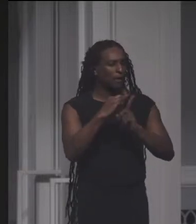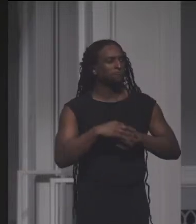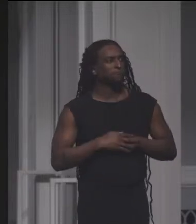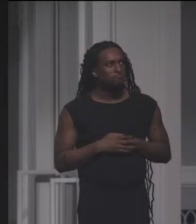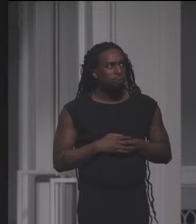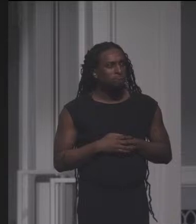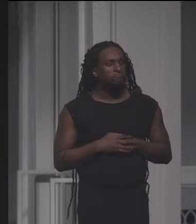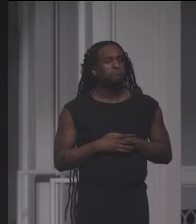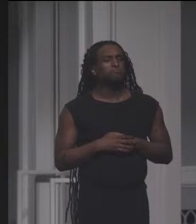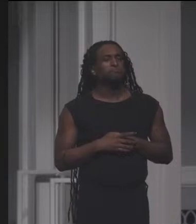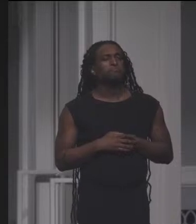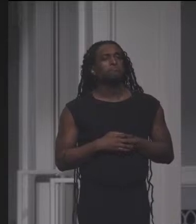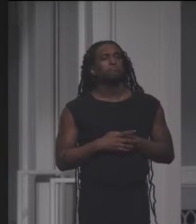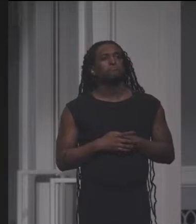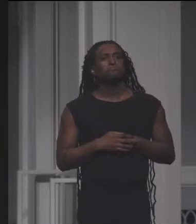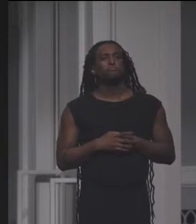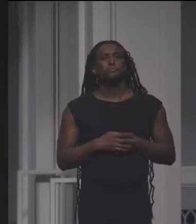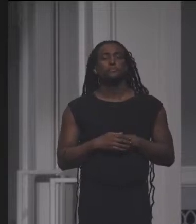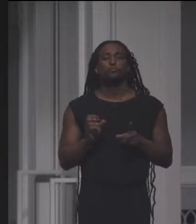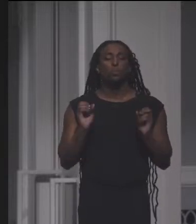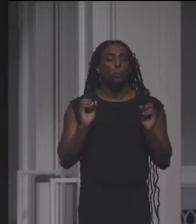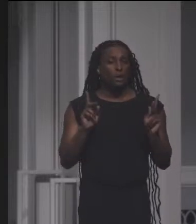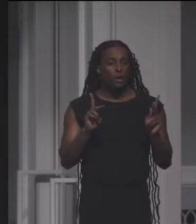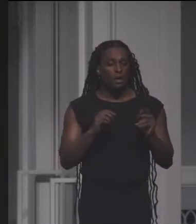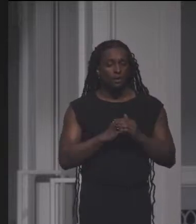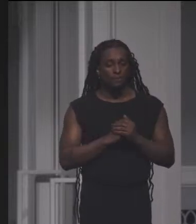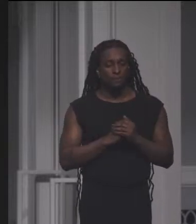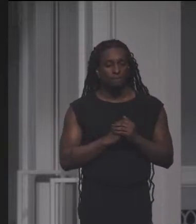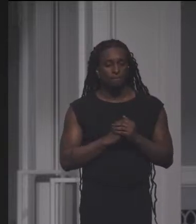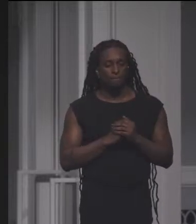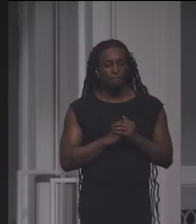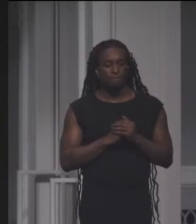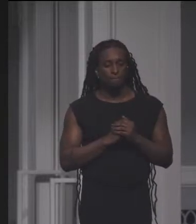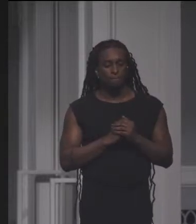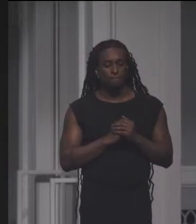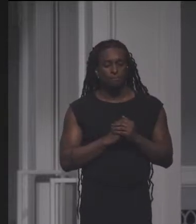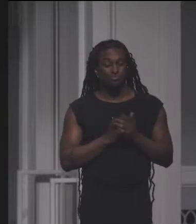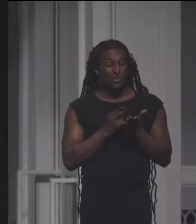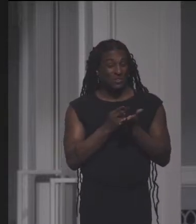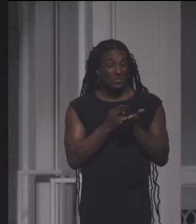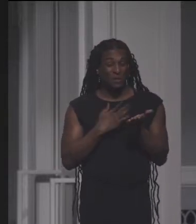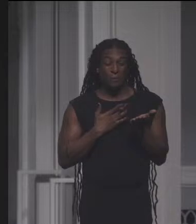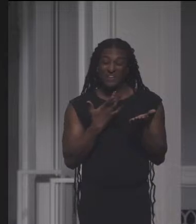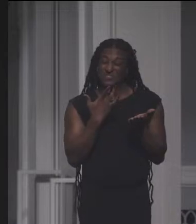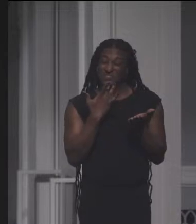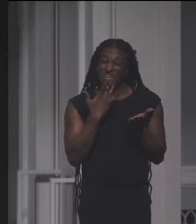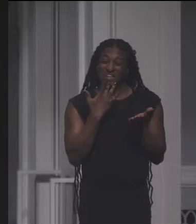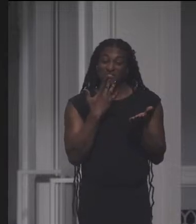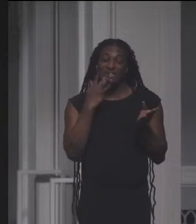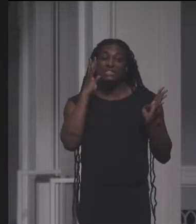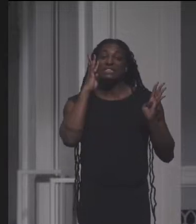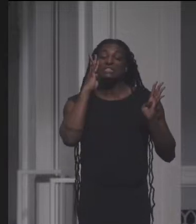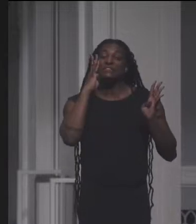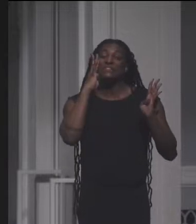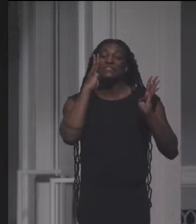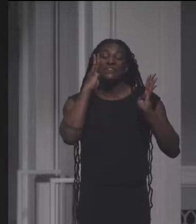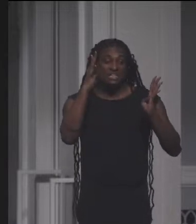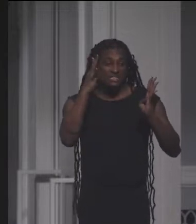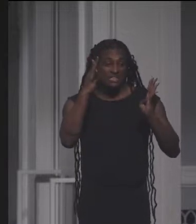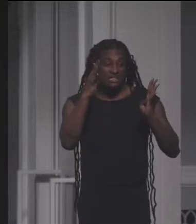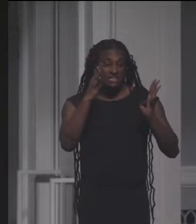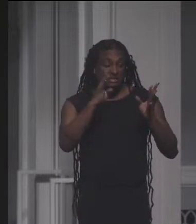Okay. There is, honestly, my favorite fictions about medieval